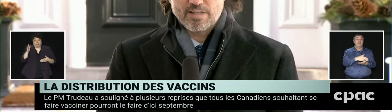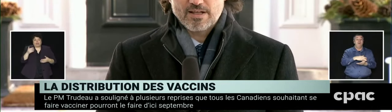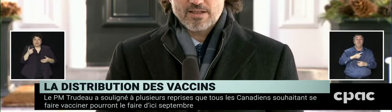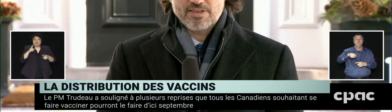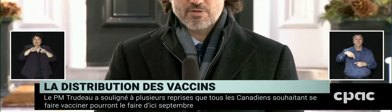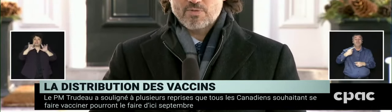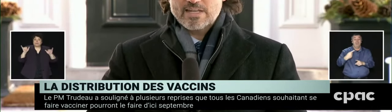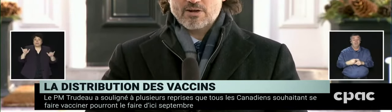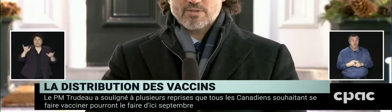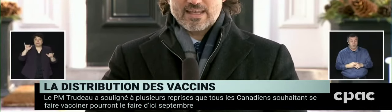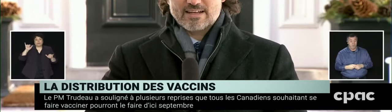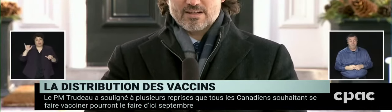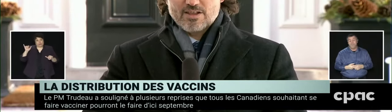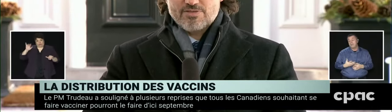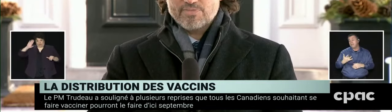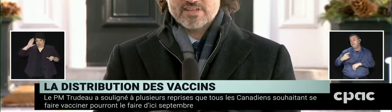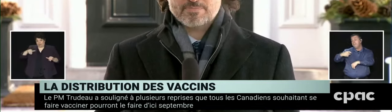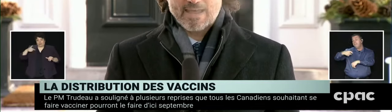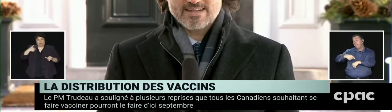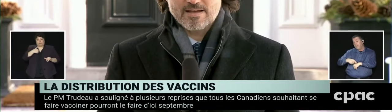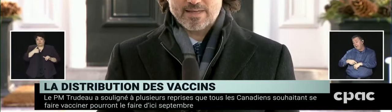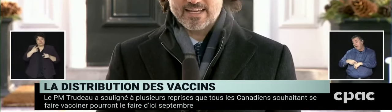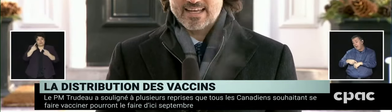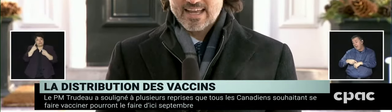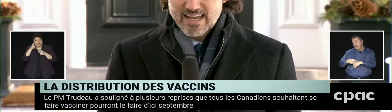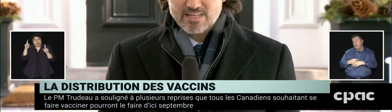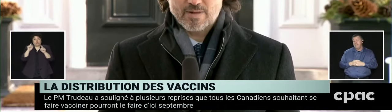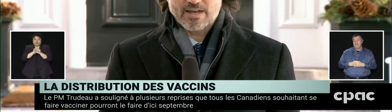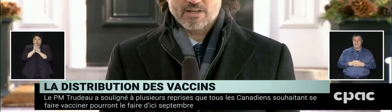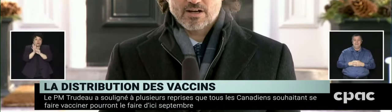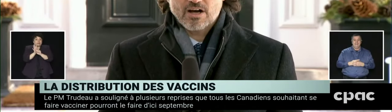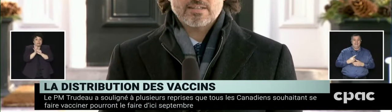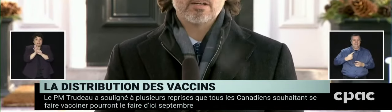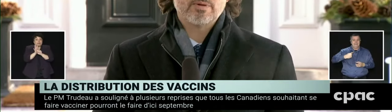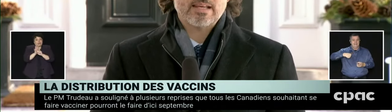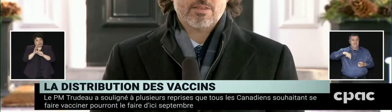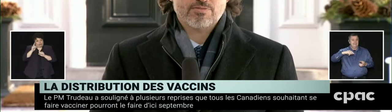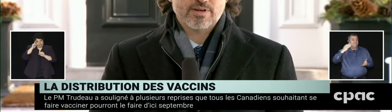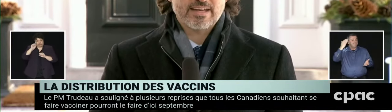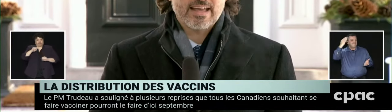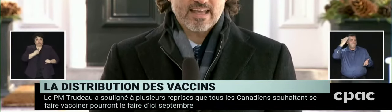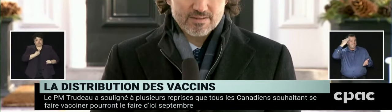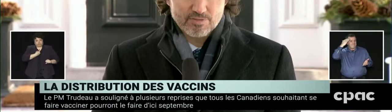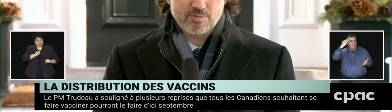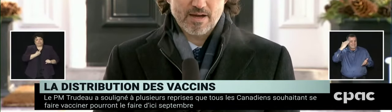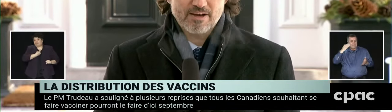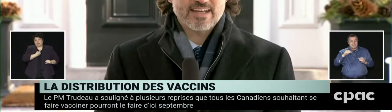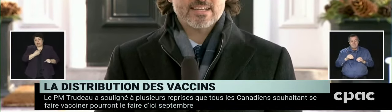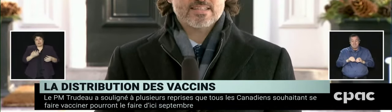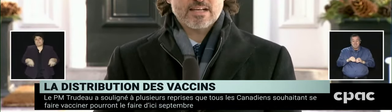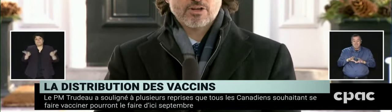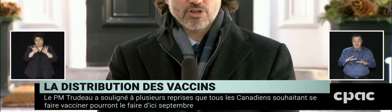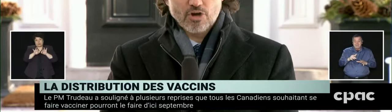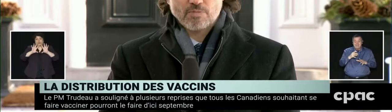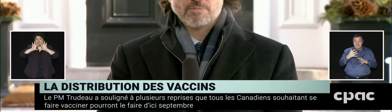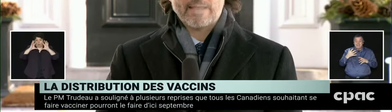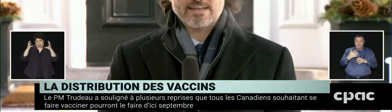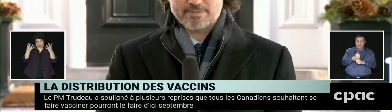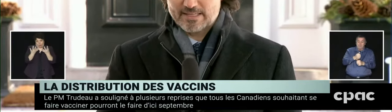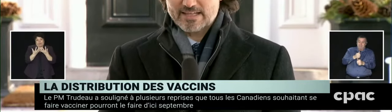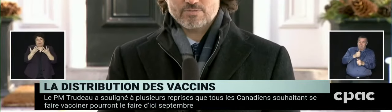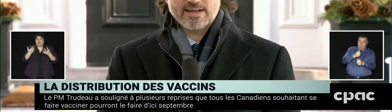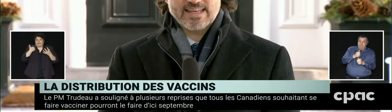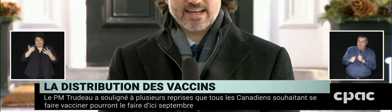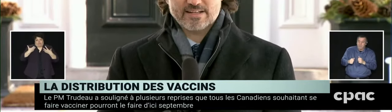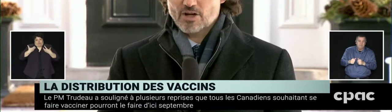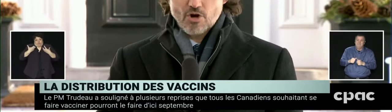know that we don't get through this pandemic anywhere until we get through it everywhere. It is a global pandemic,